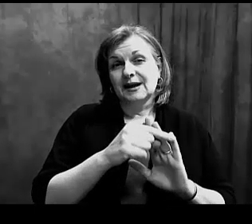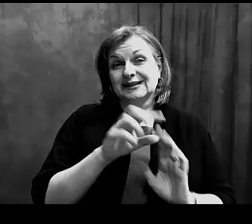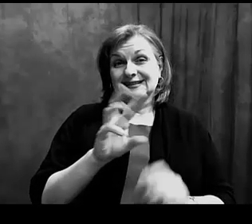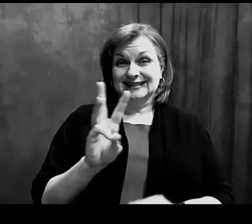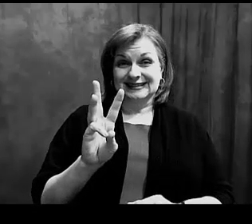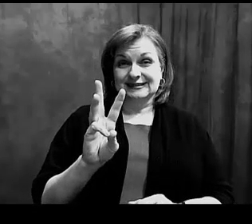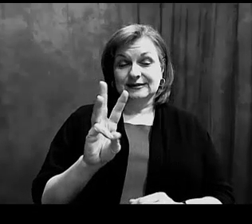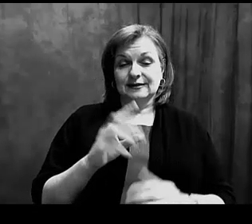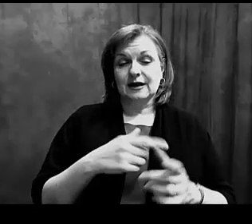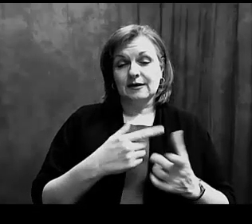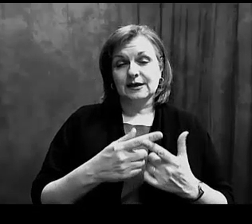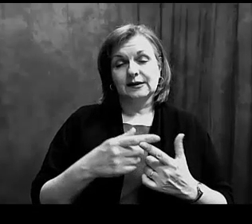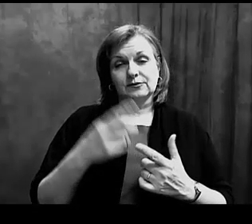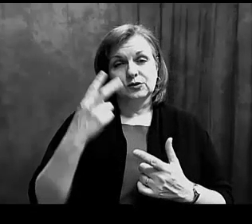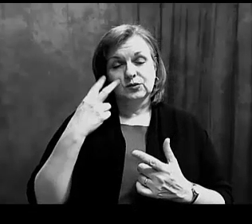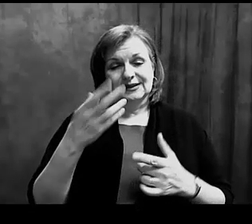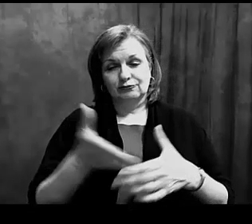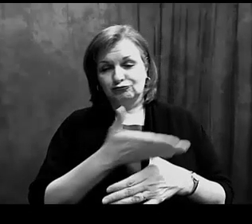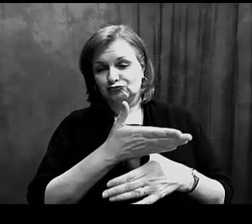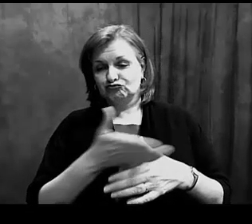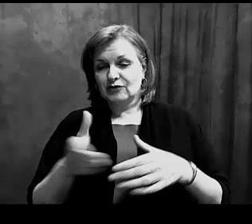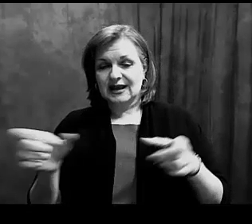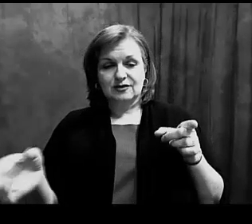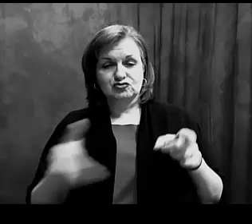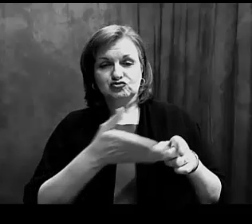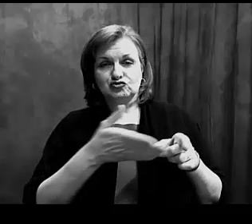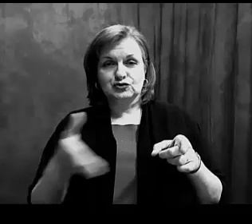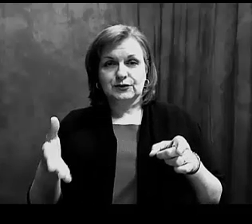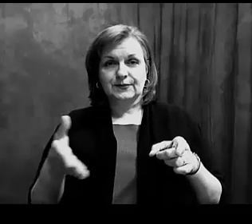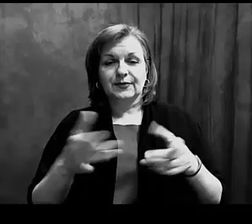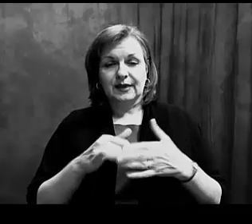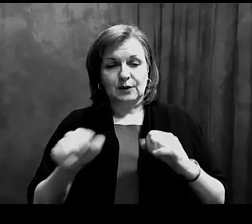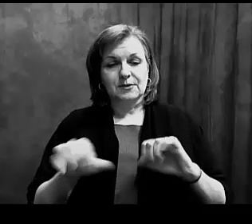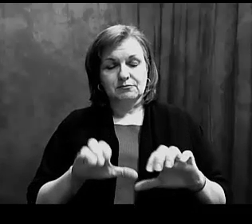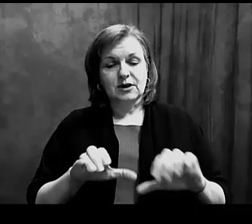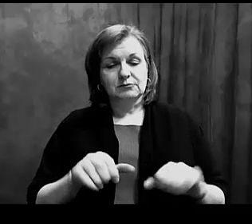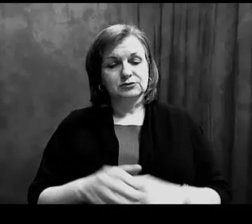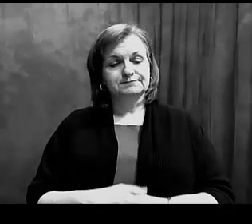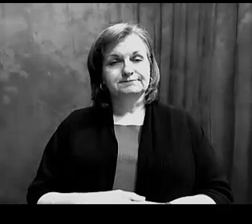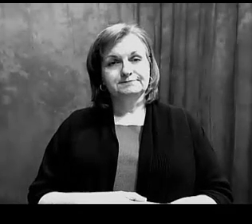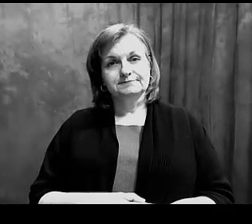give you some idea of what's going on with our